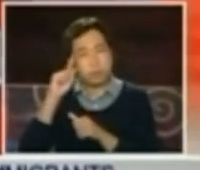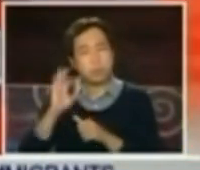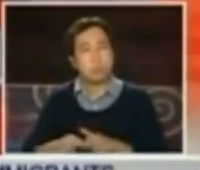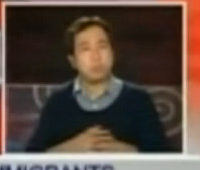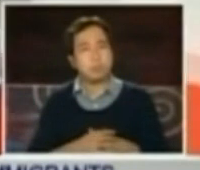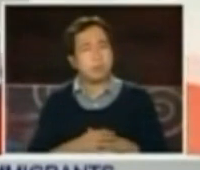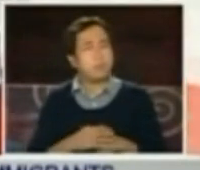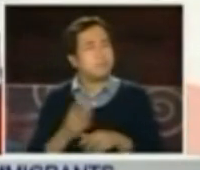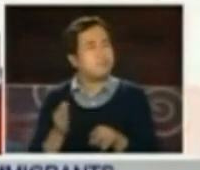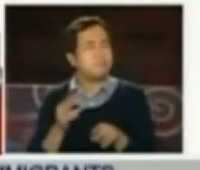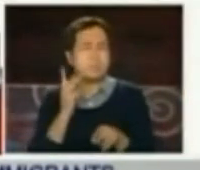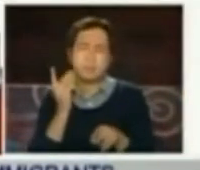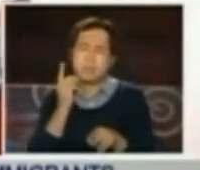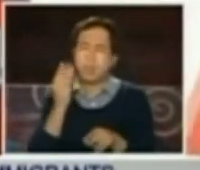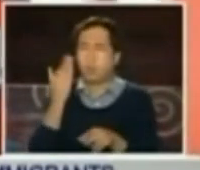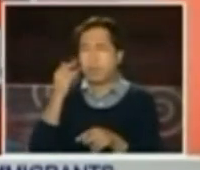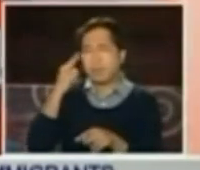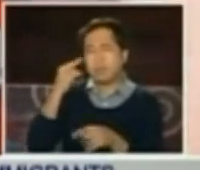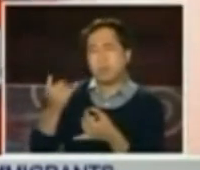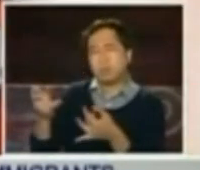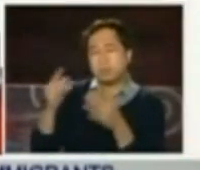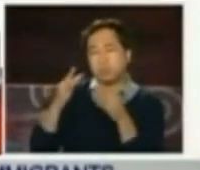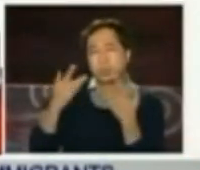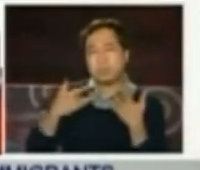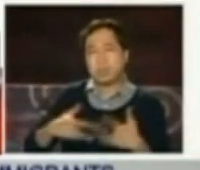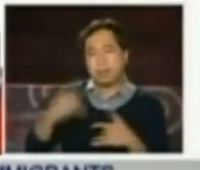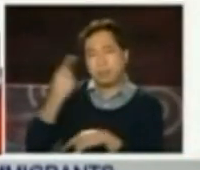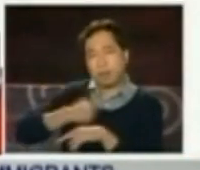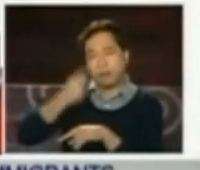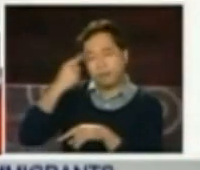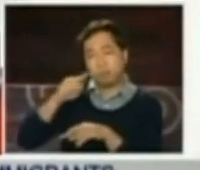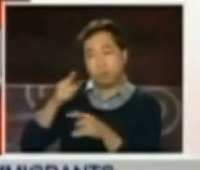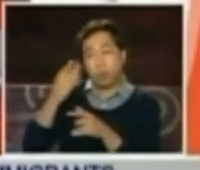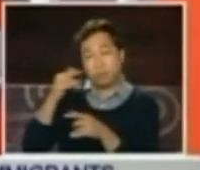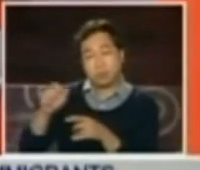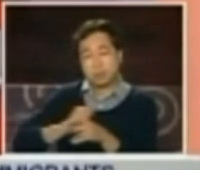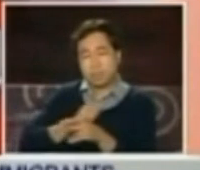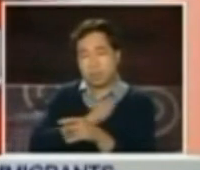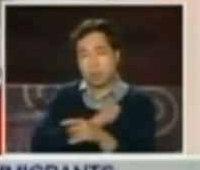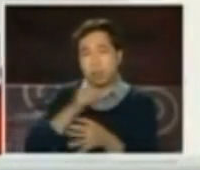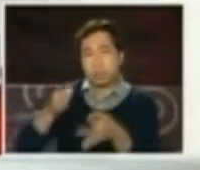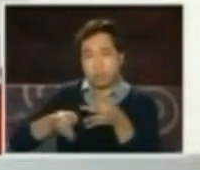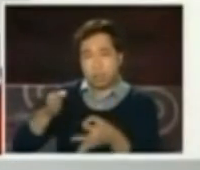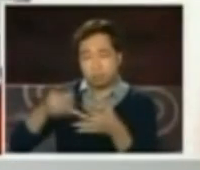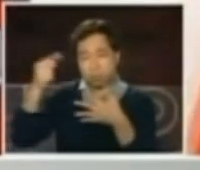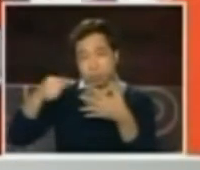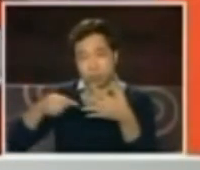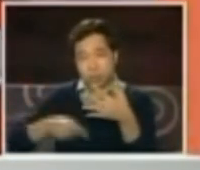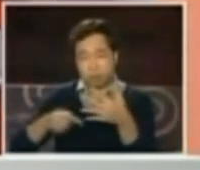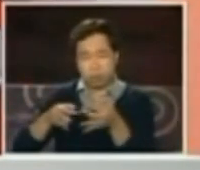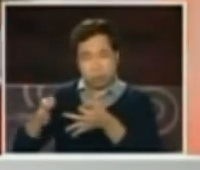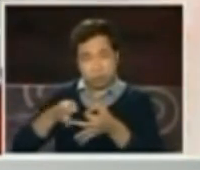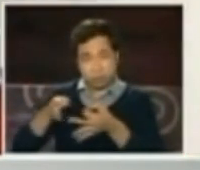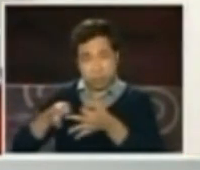Why do you consider it a sad day for the judiciary, given the senator judges had enumerated and